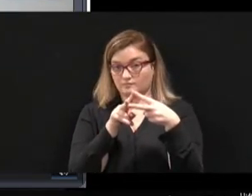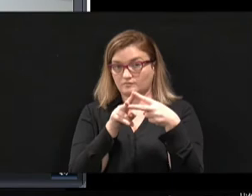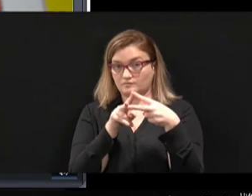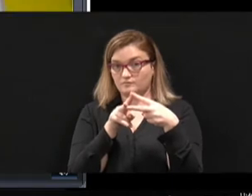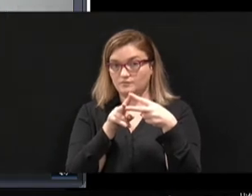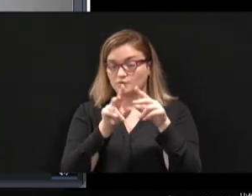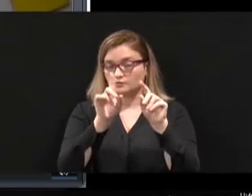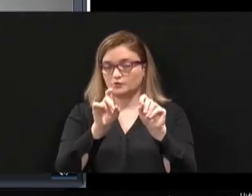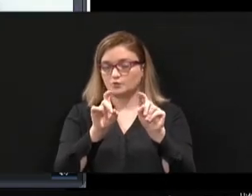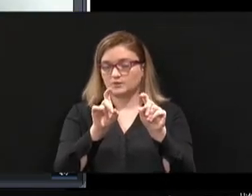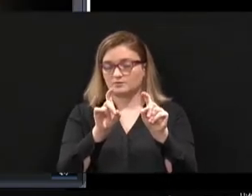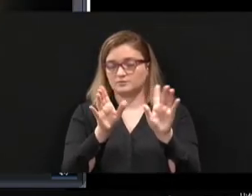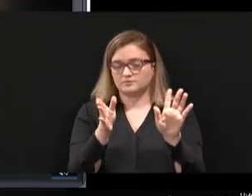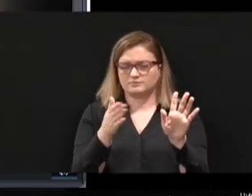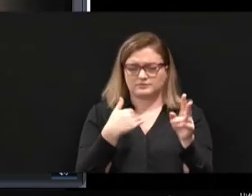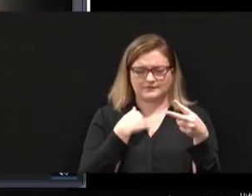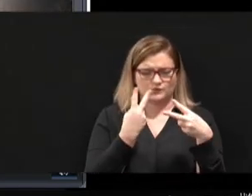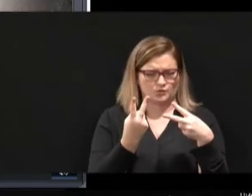have two tests.